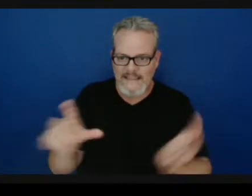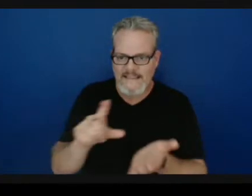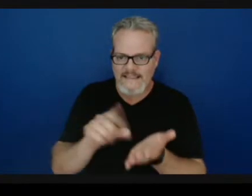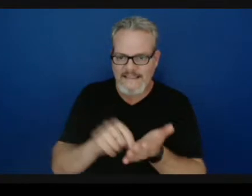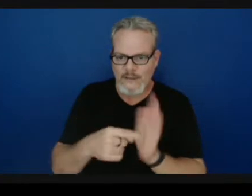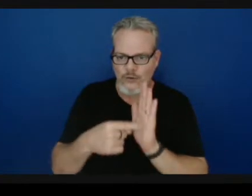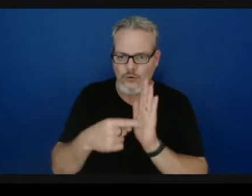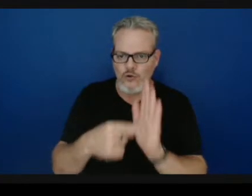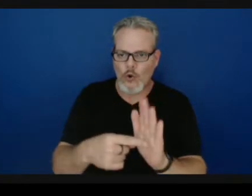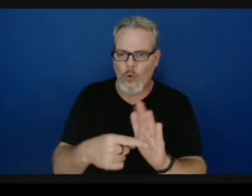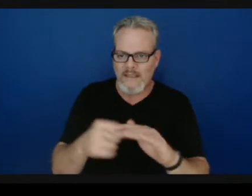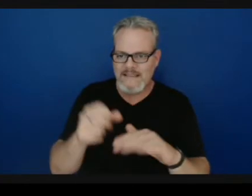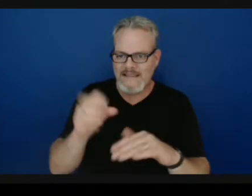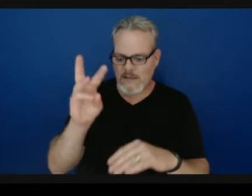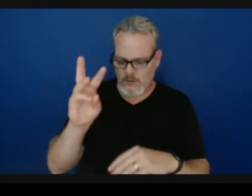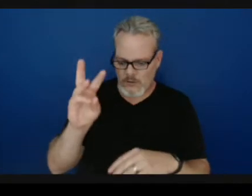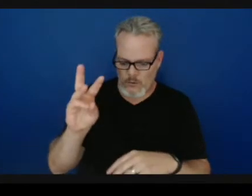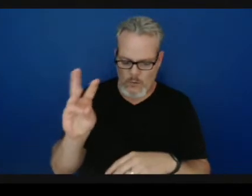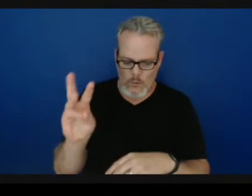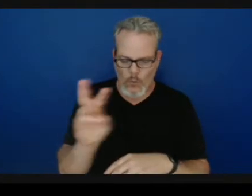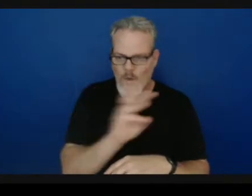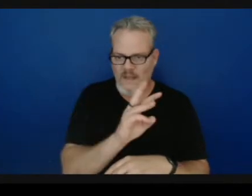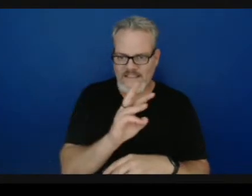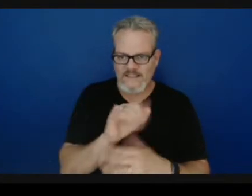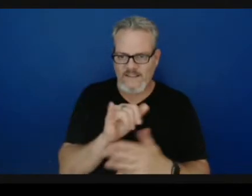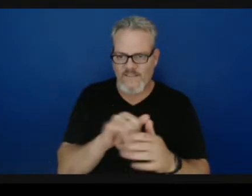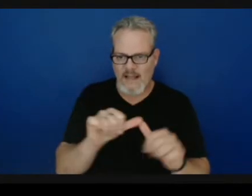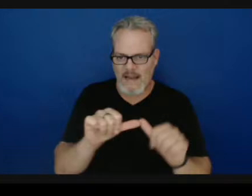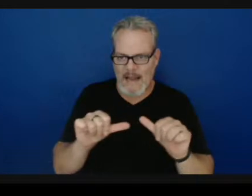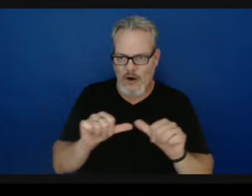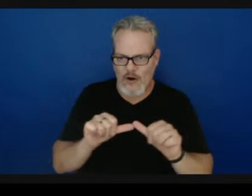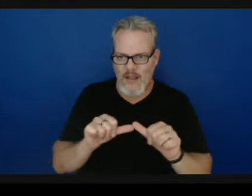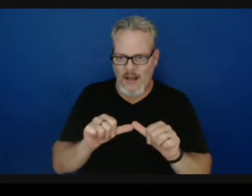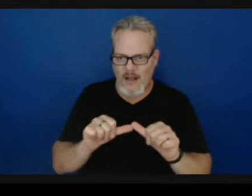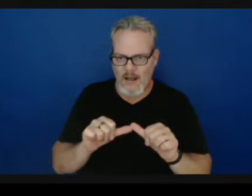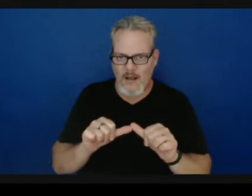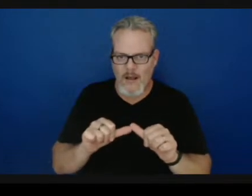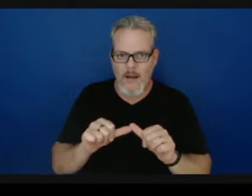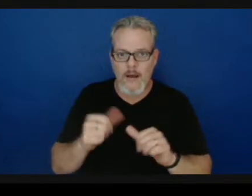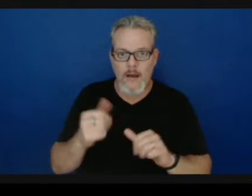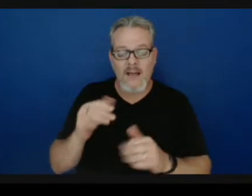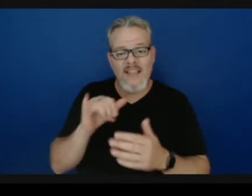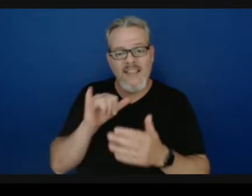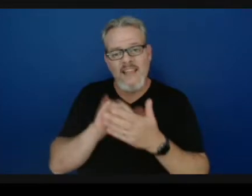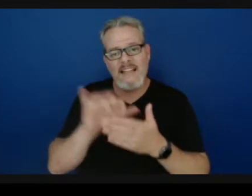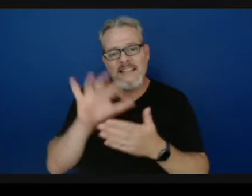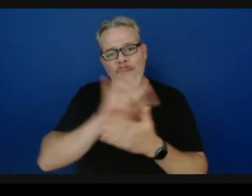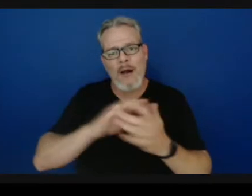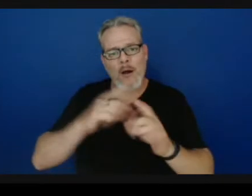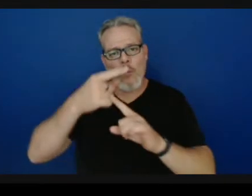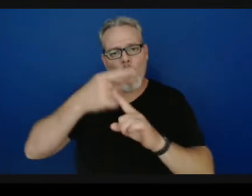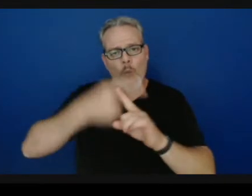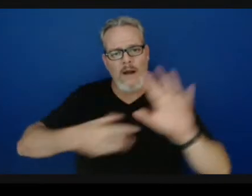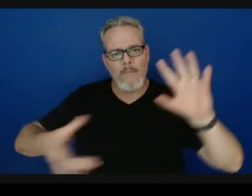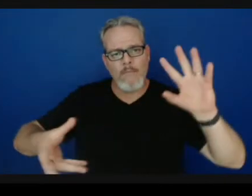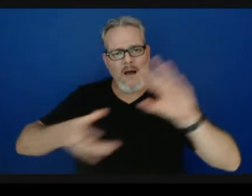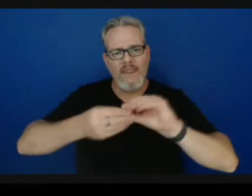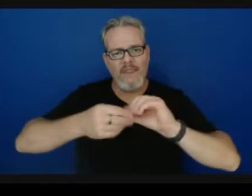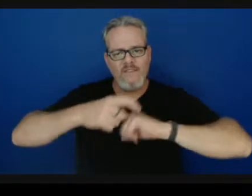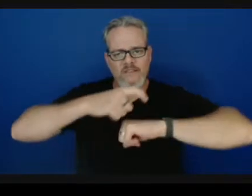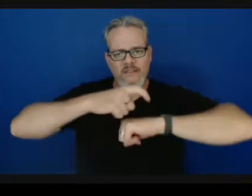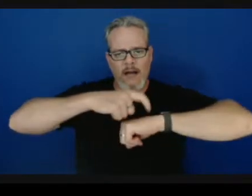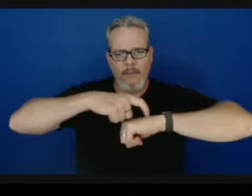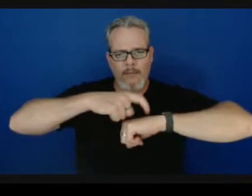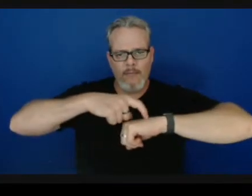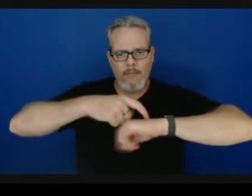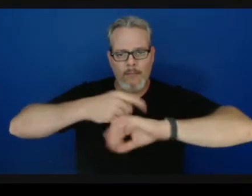of Kīlauea, the main caldera. The previous iteration of this, in case you're curious, so this is about a month of time here. The previous iteration of this was